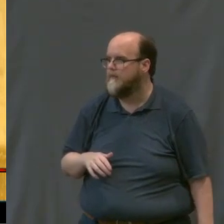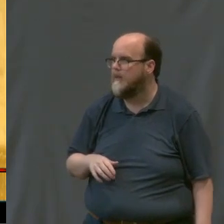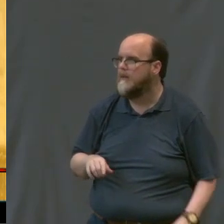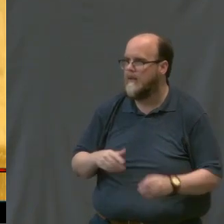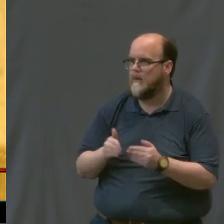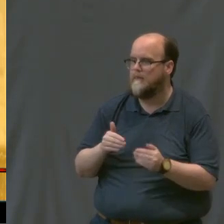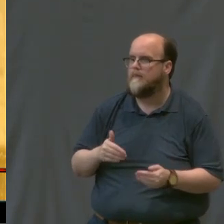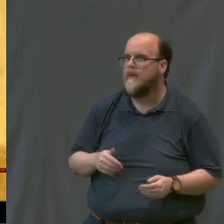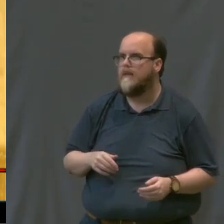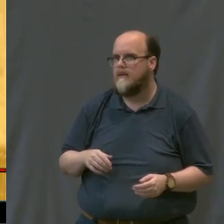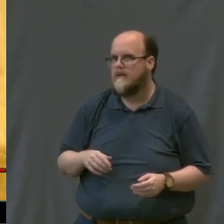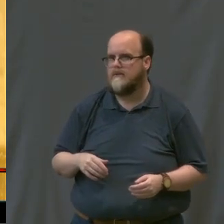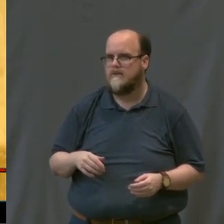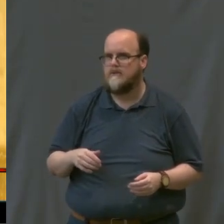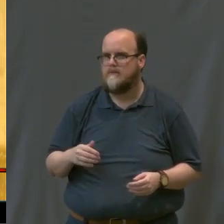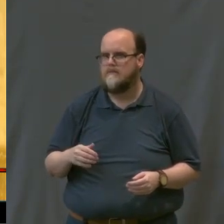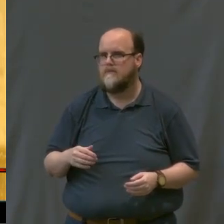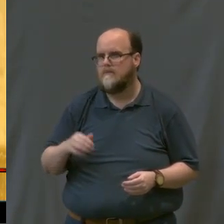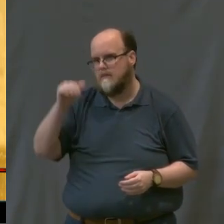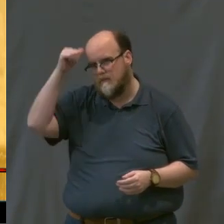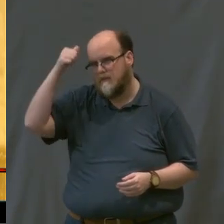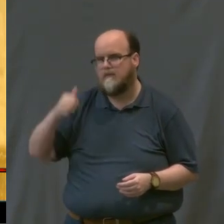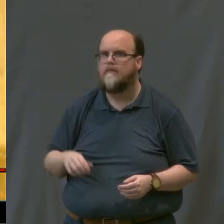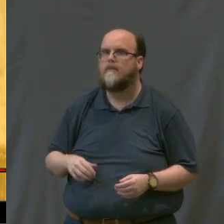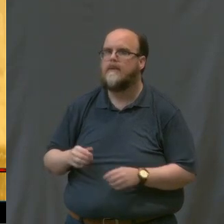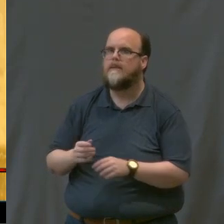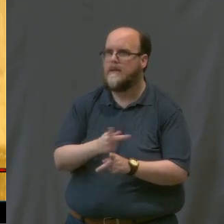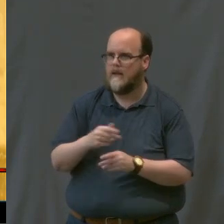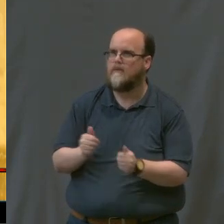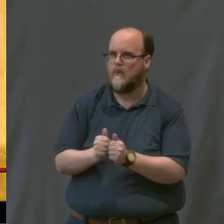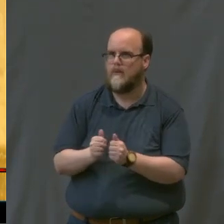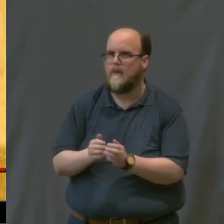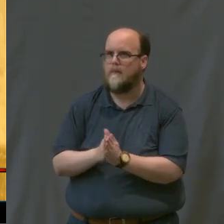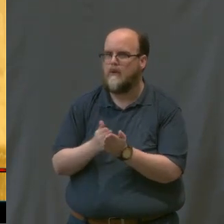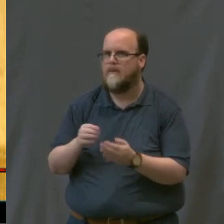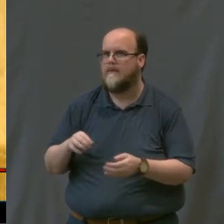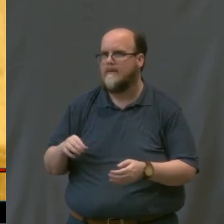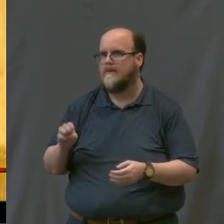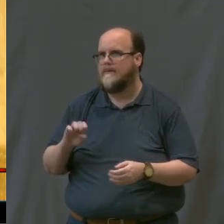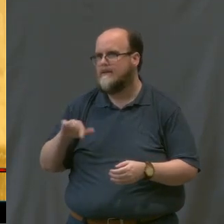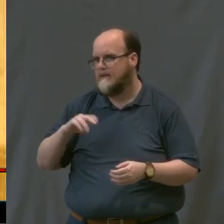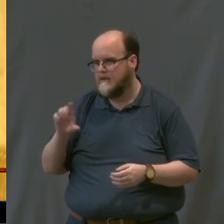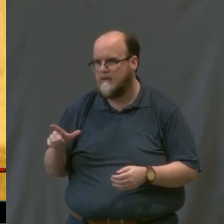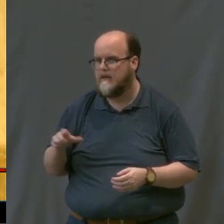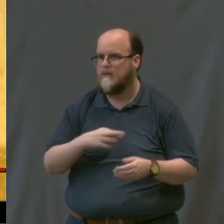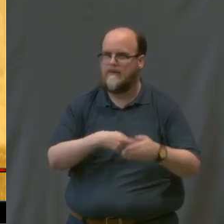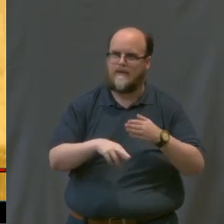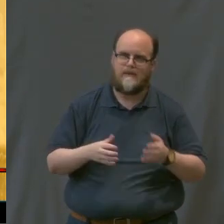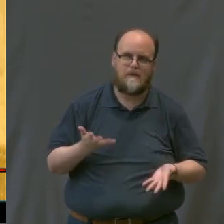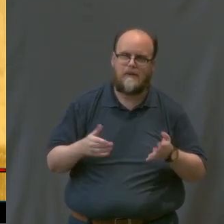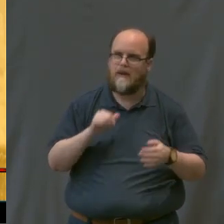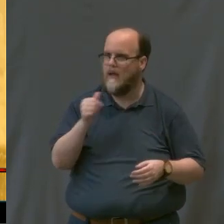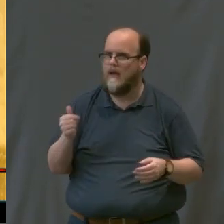But anyway, just be aware. Be careful with the book of Ezekiel and Revelation. They may or may not necessarily